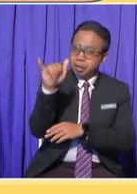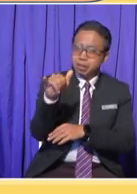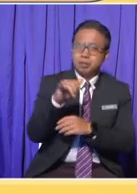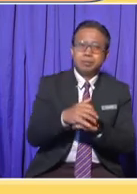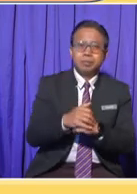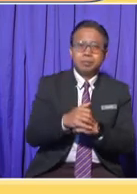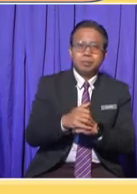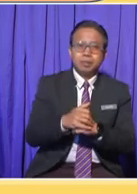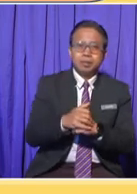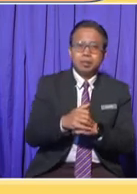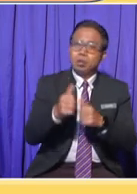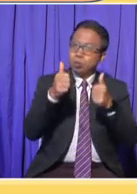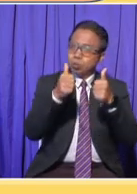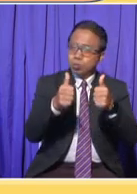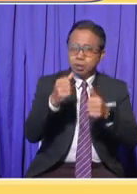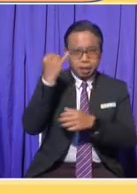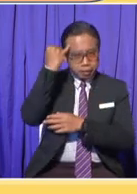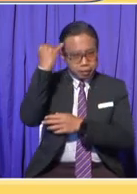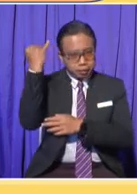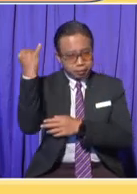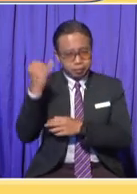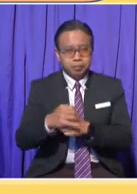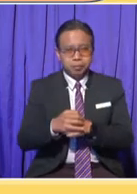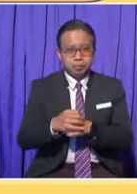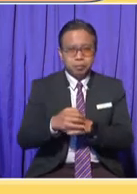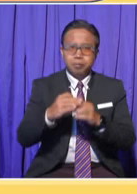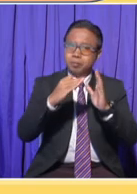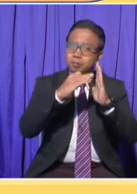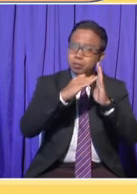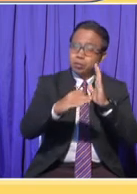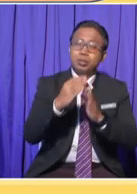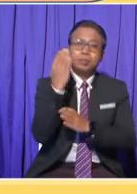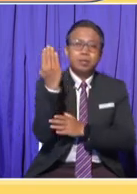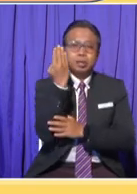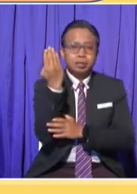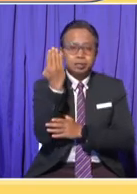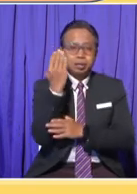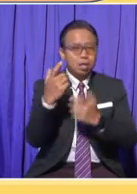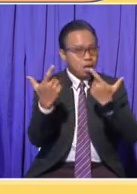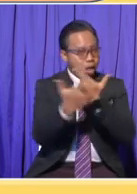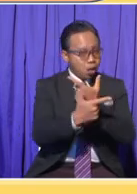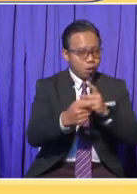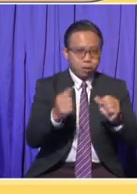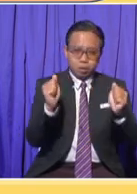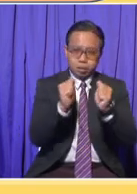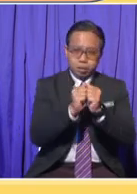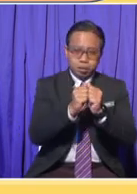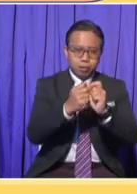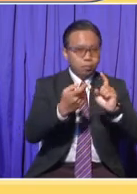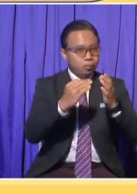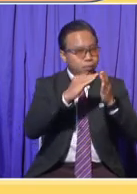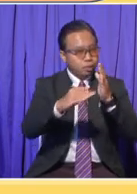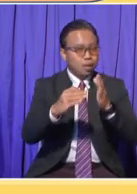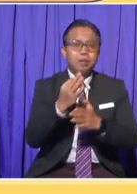Yes, that's a good idea. Proper fractions is the opposite of improper